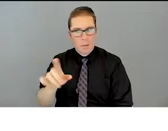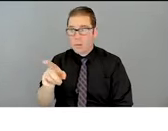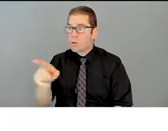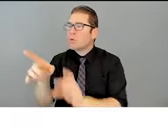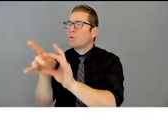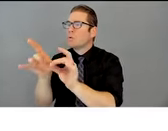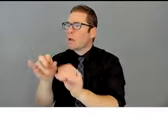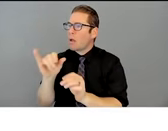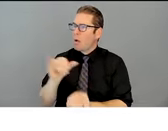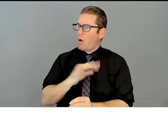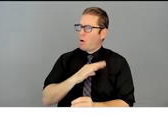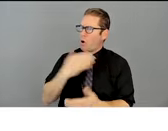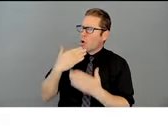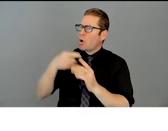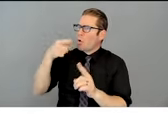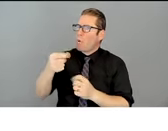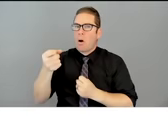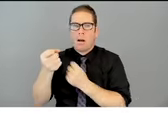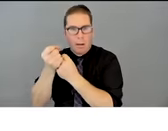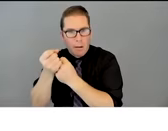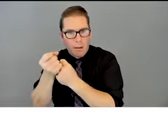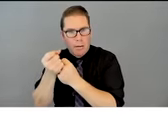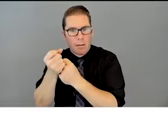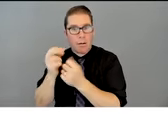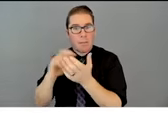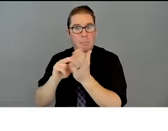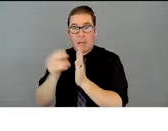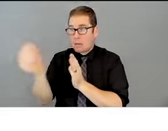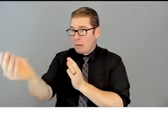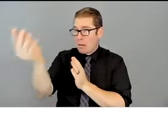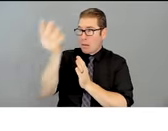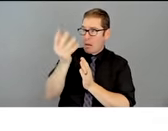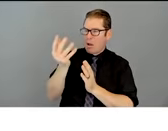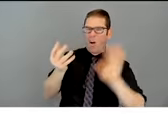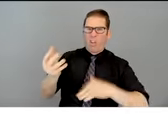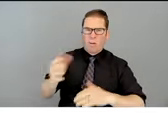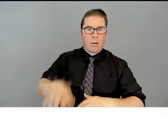them to see how I appreciate their input.